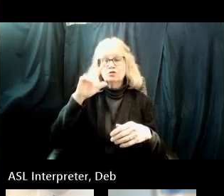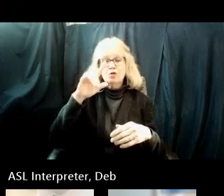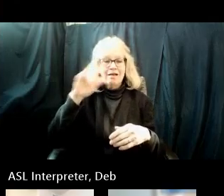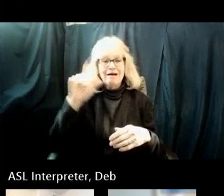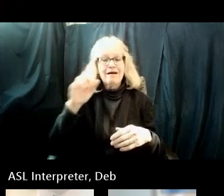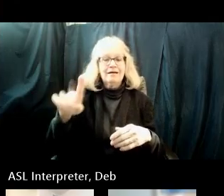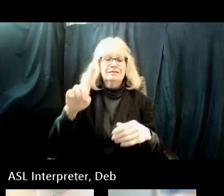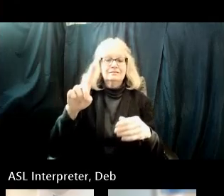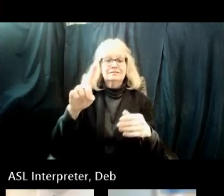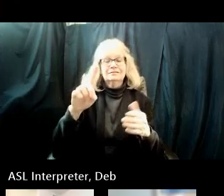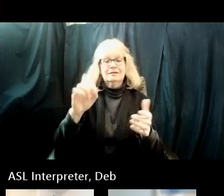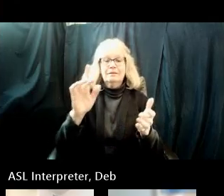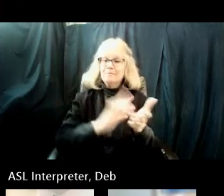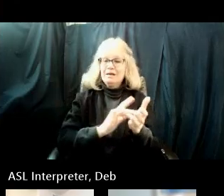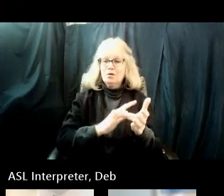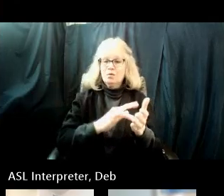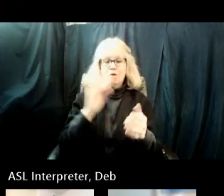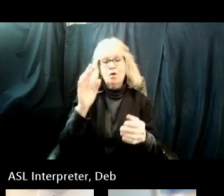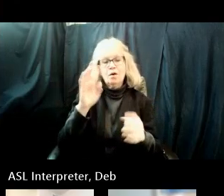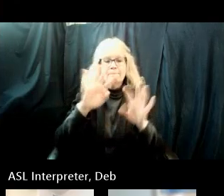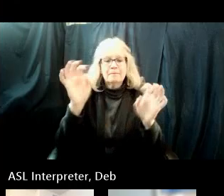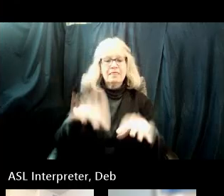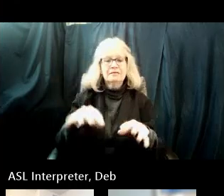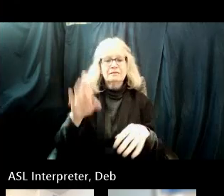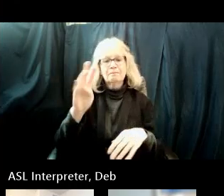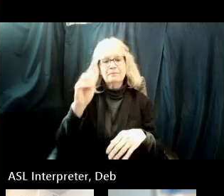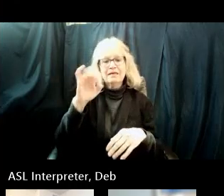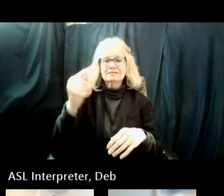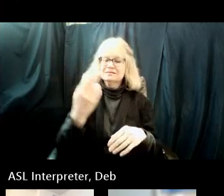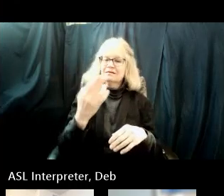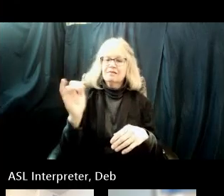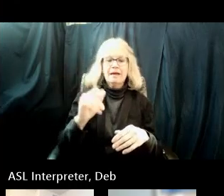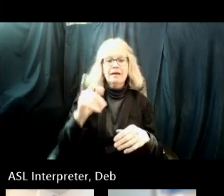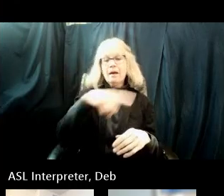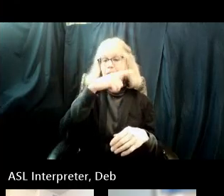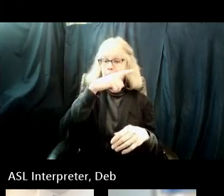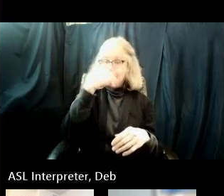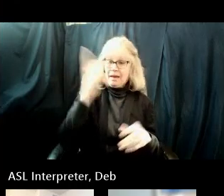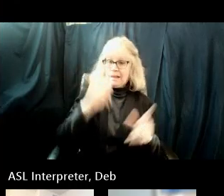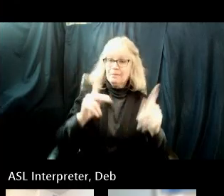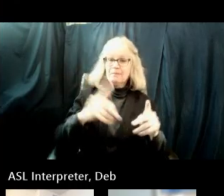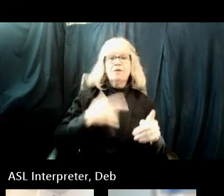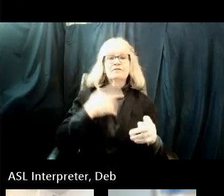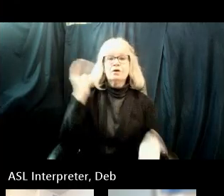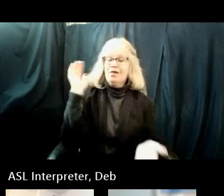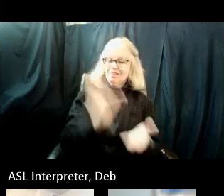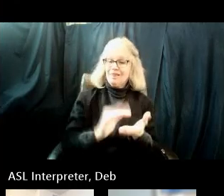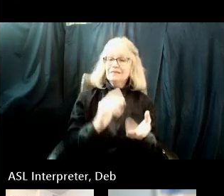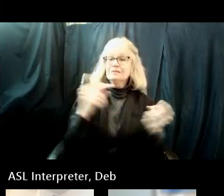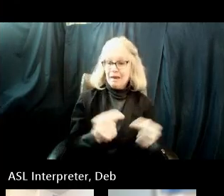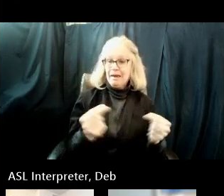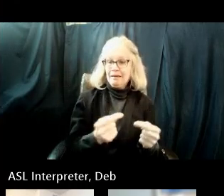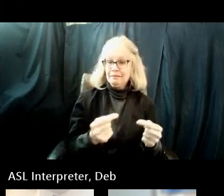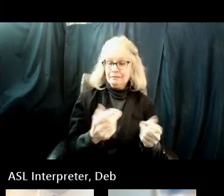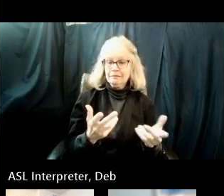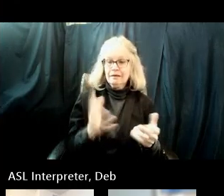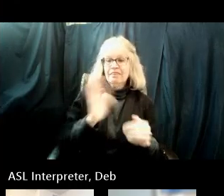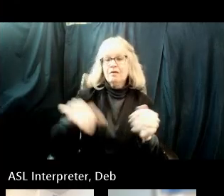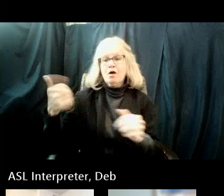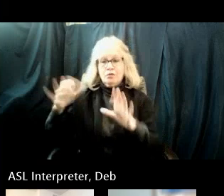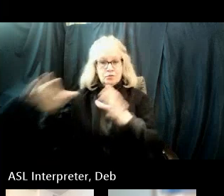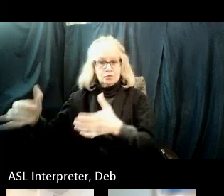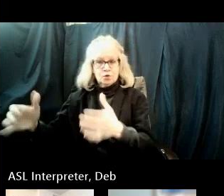people they feel less pain than other groups. And what's really sad, what's really sad is that